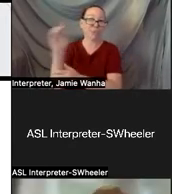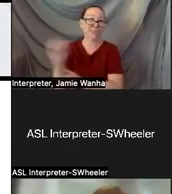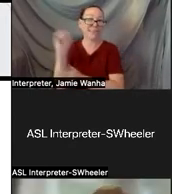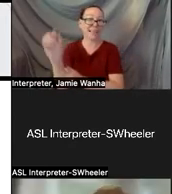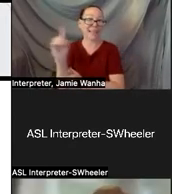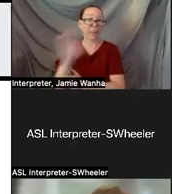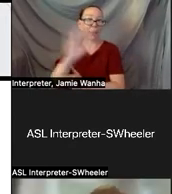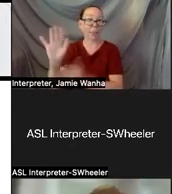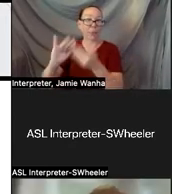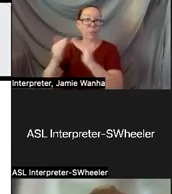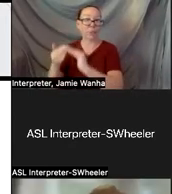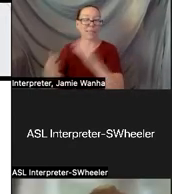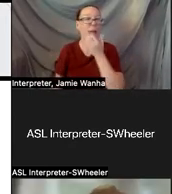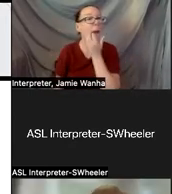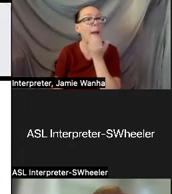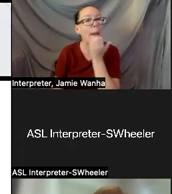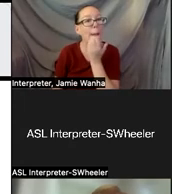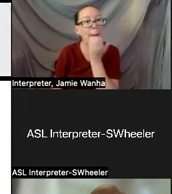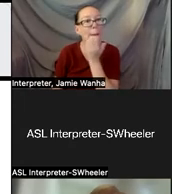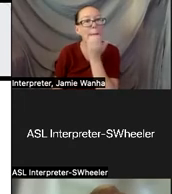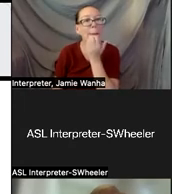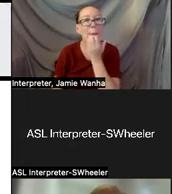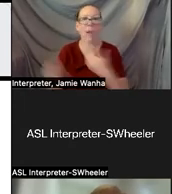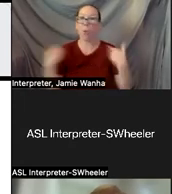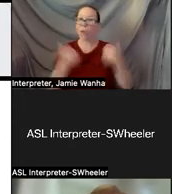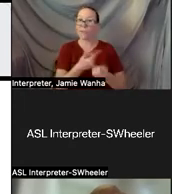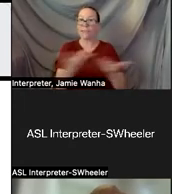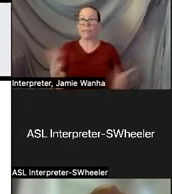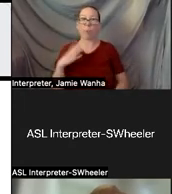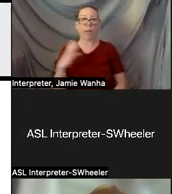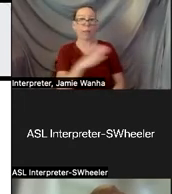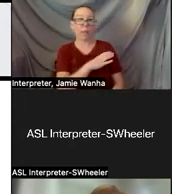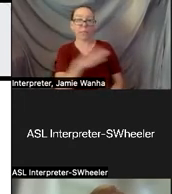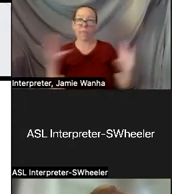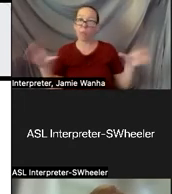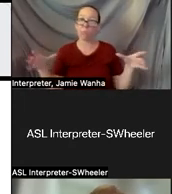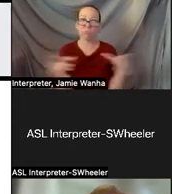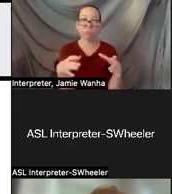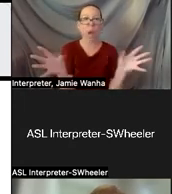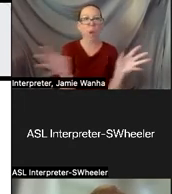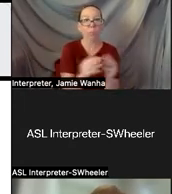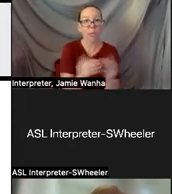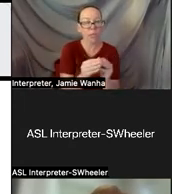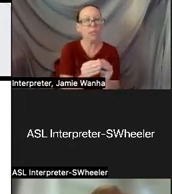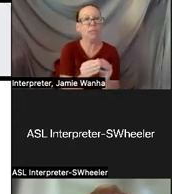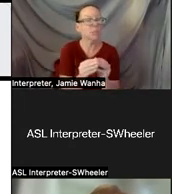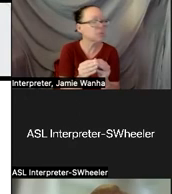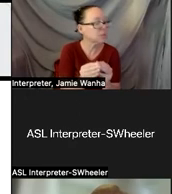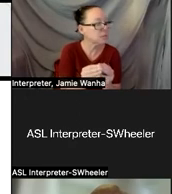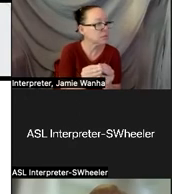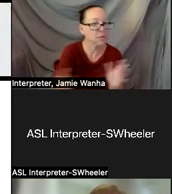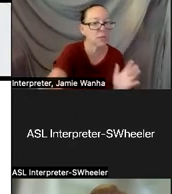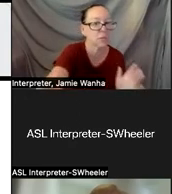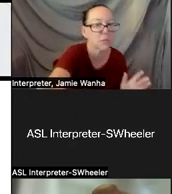is comprised, the coordinating committees are comprised, they meet about once every other month. And then each committee itself will then